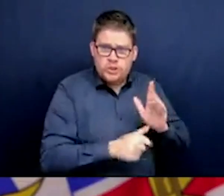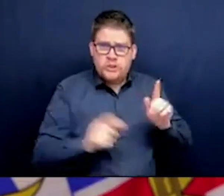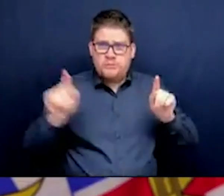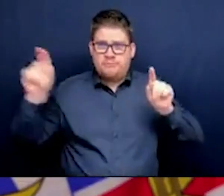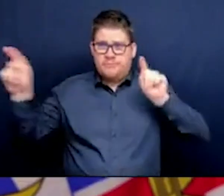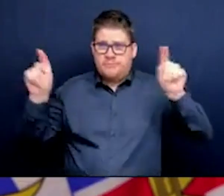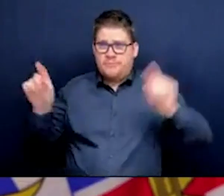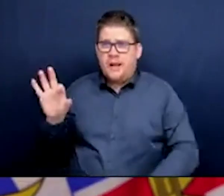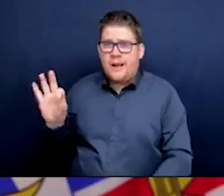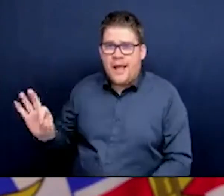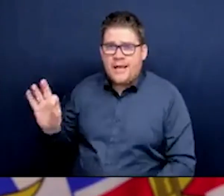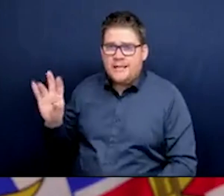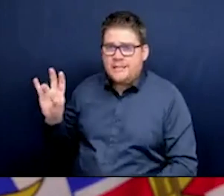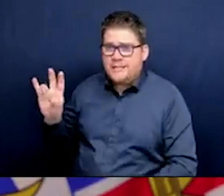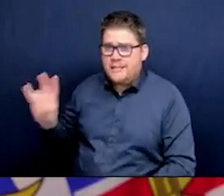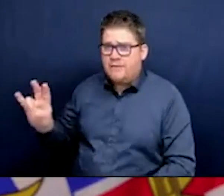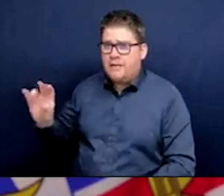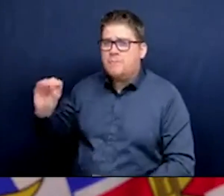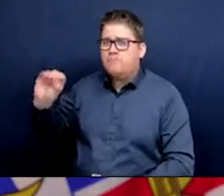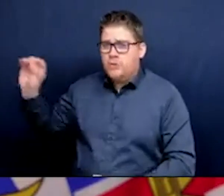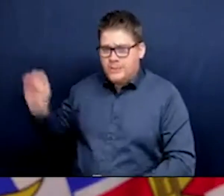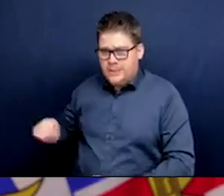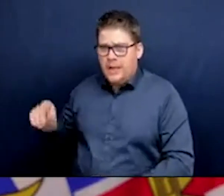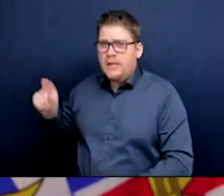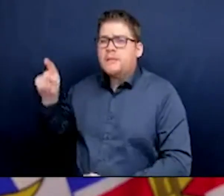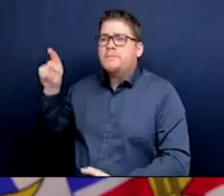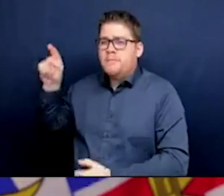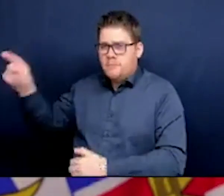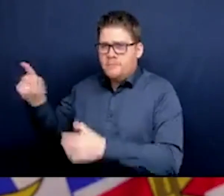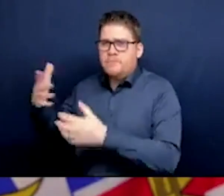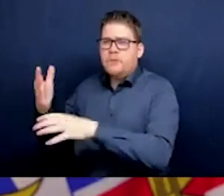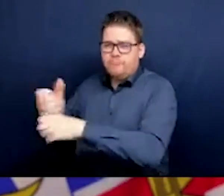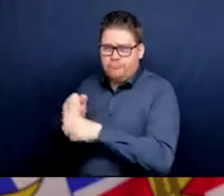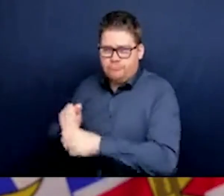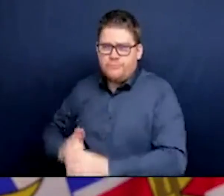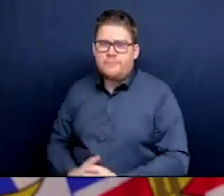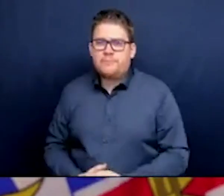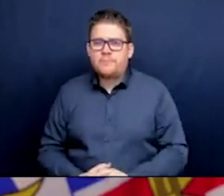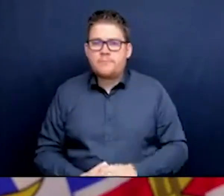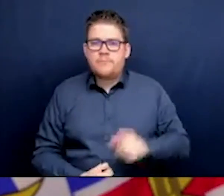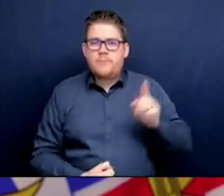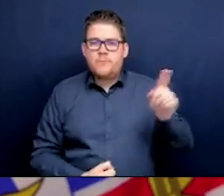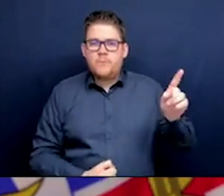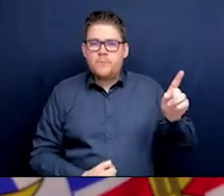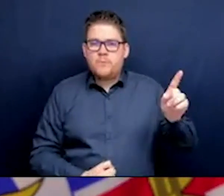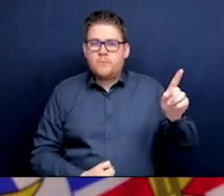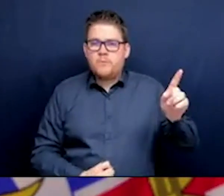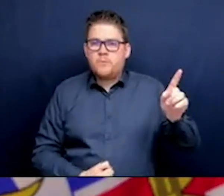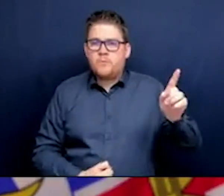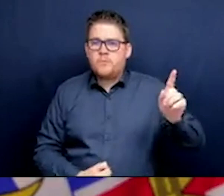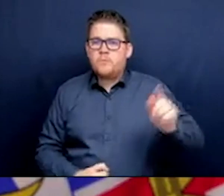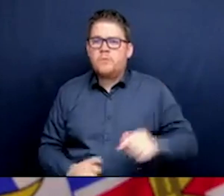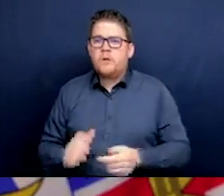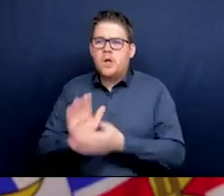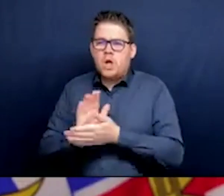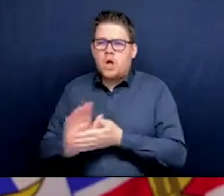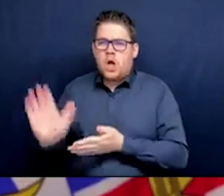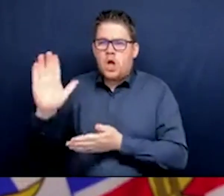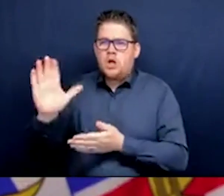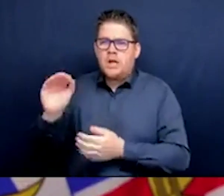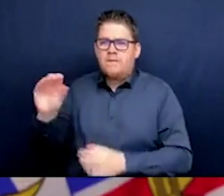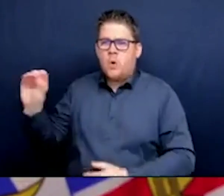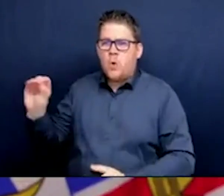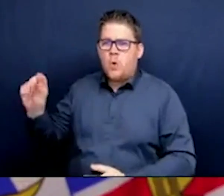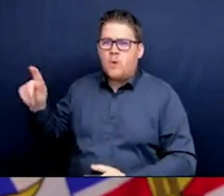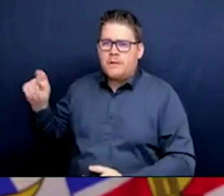College of Occupational Therapies is close behind at 97%. And we've put out a list so people can see. And